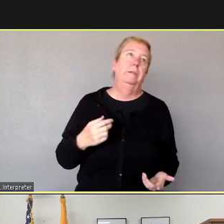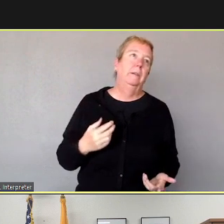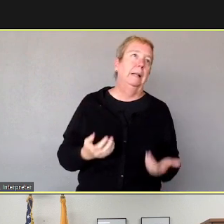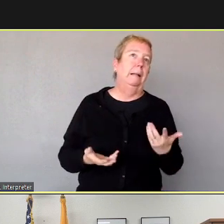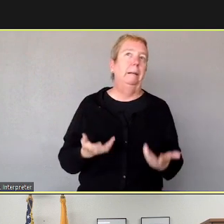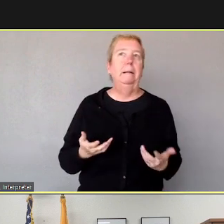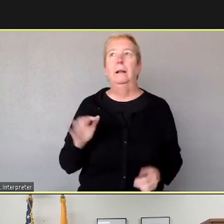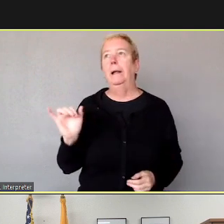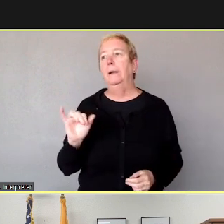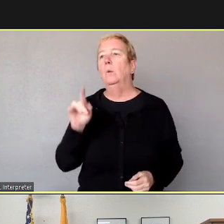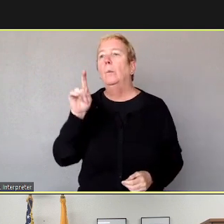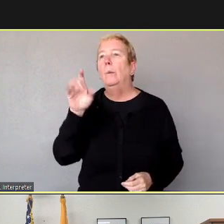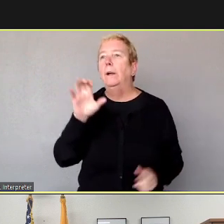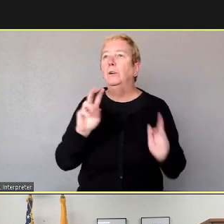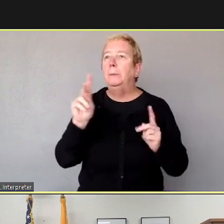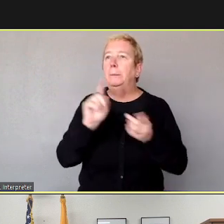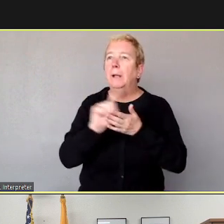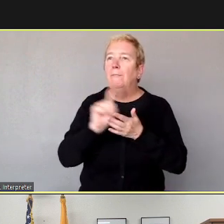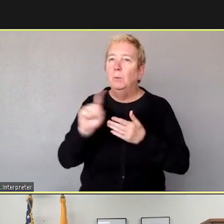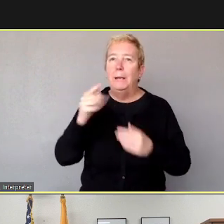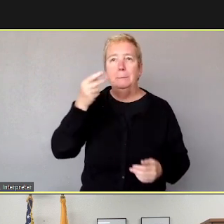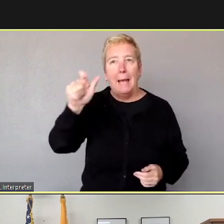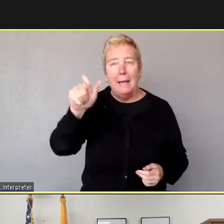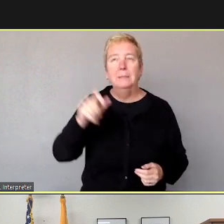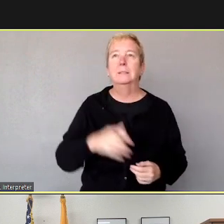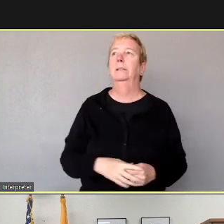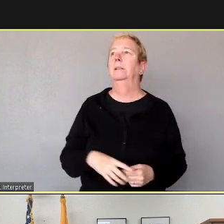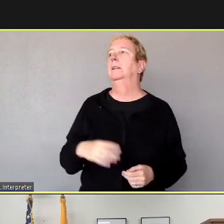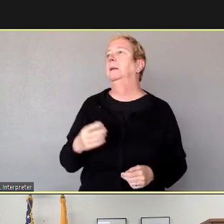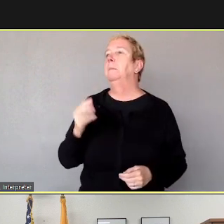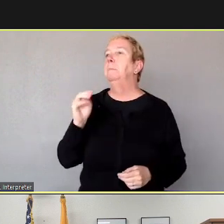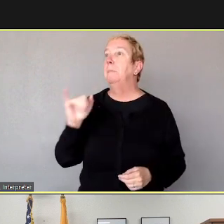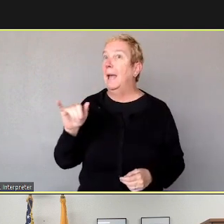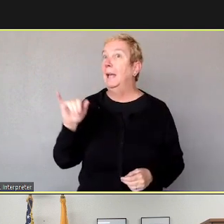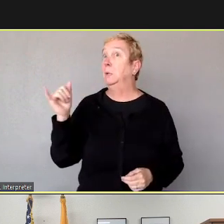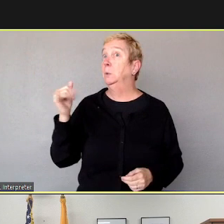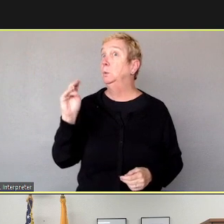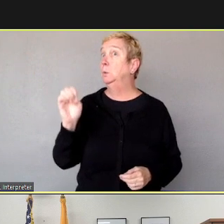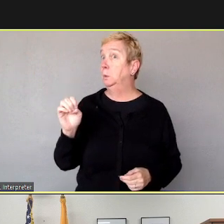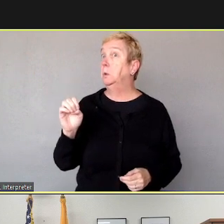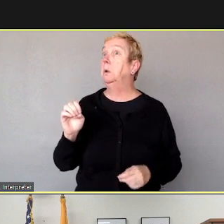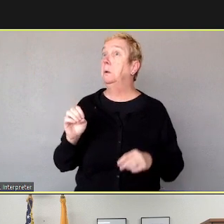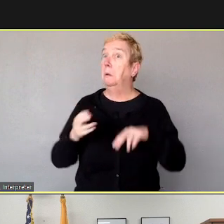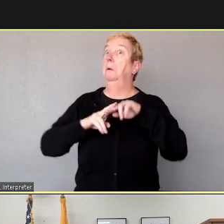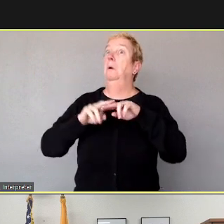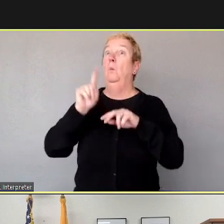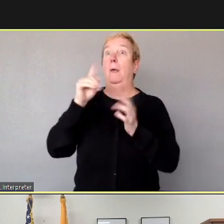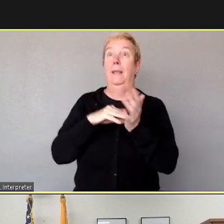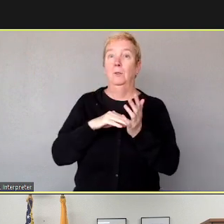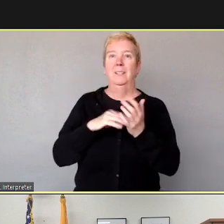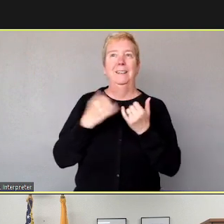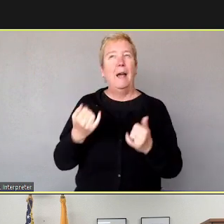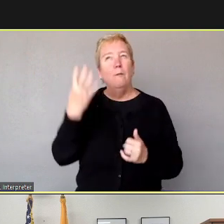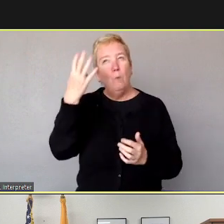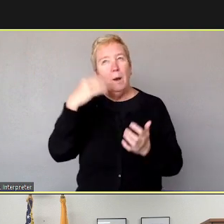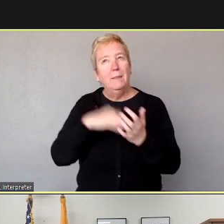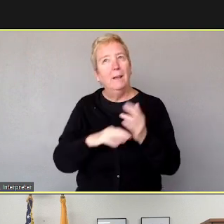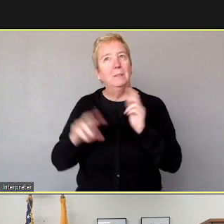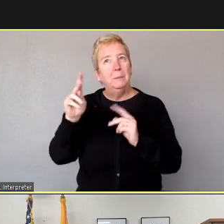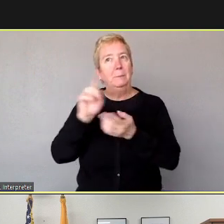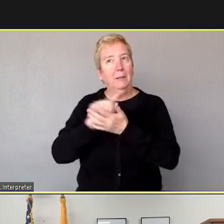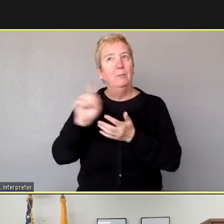was 100 people a week. And then in May and June, we got it up to 1,000 people a week. And now we're up to 4,000 people